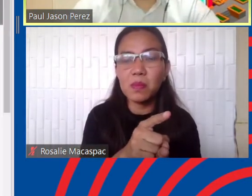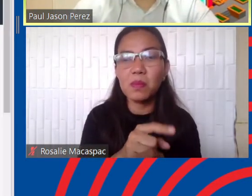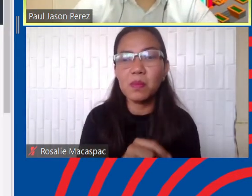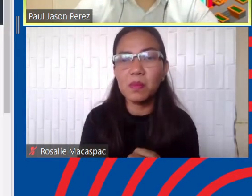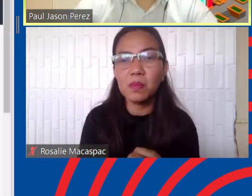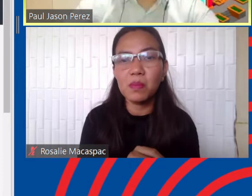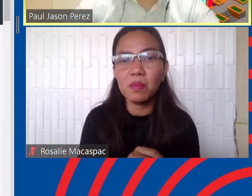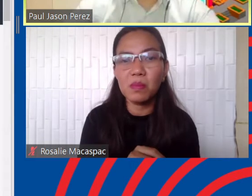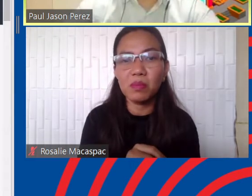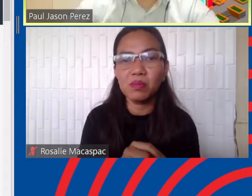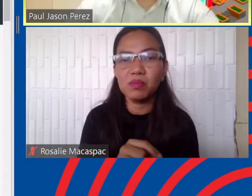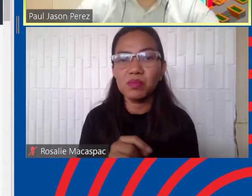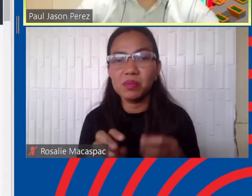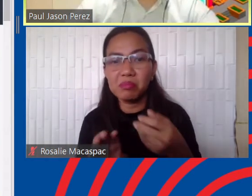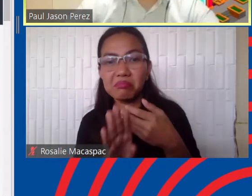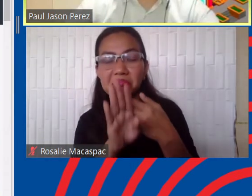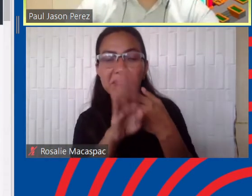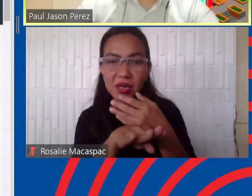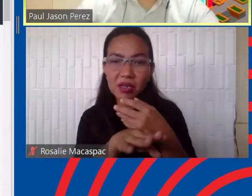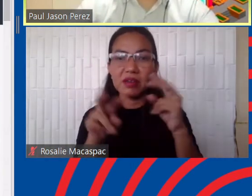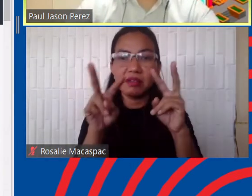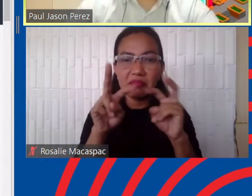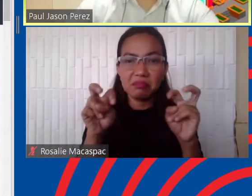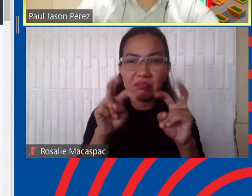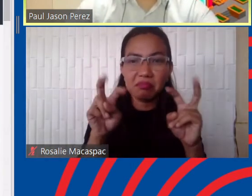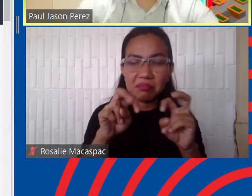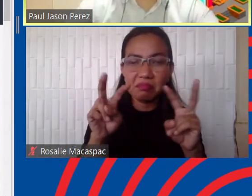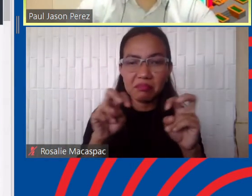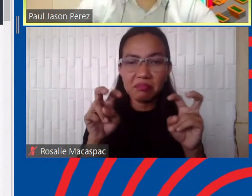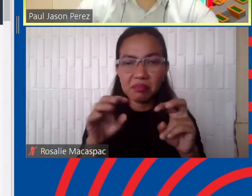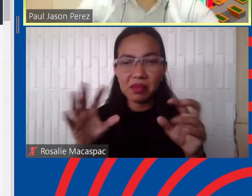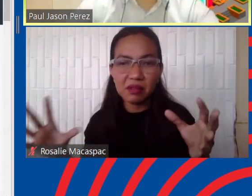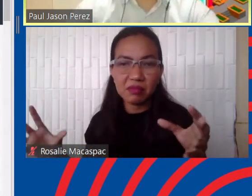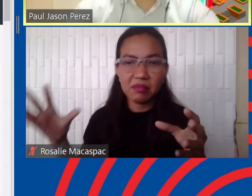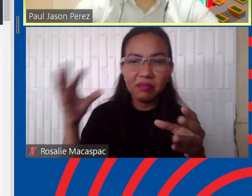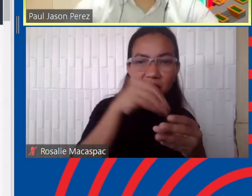go back and trace